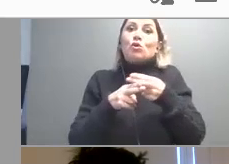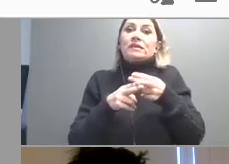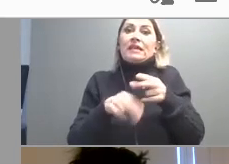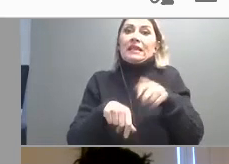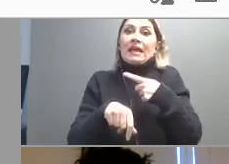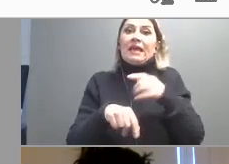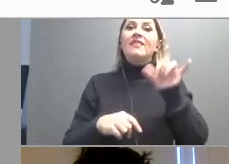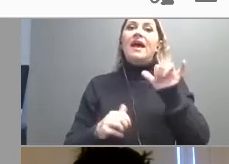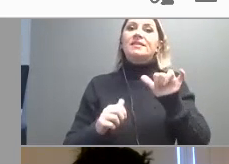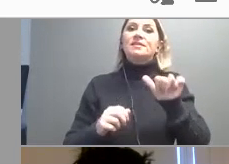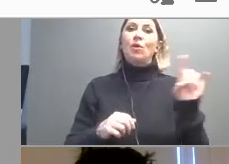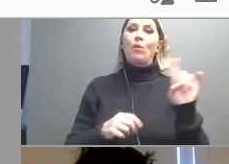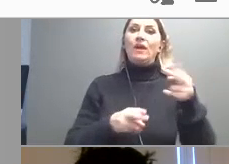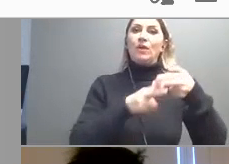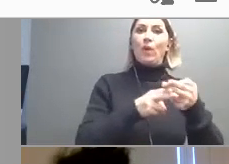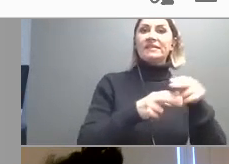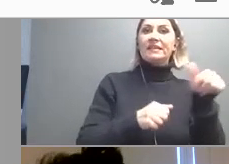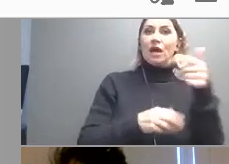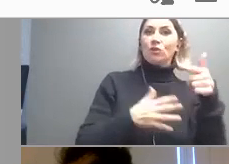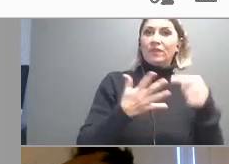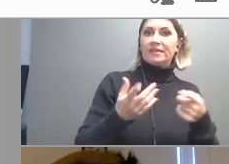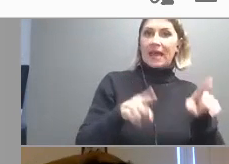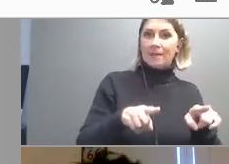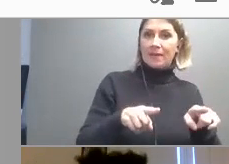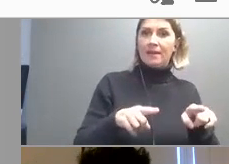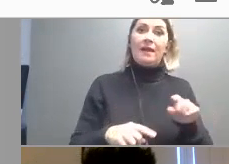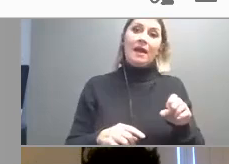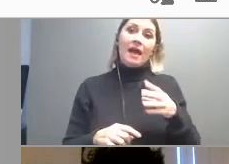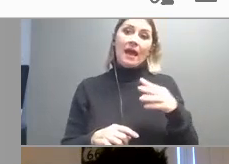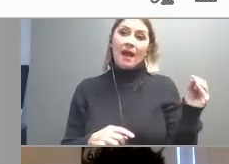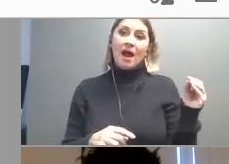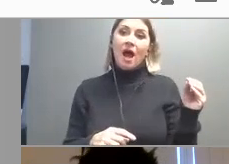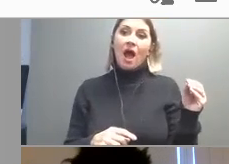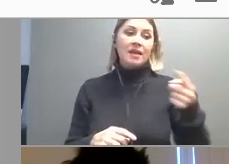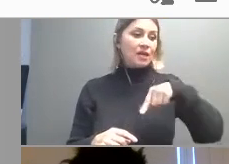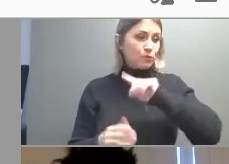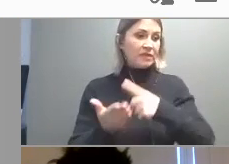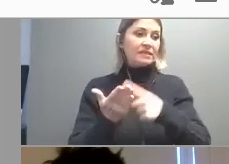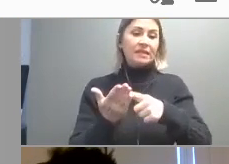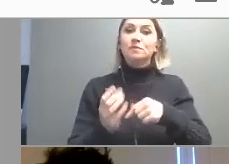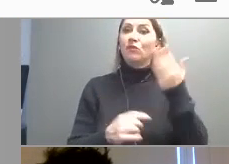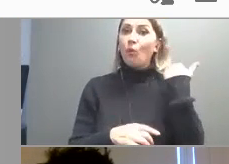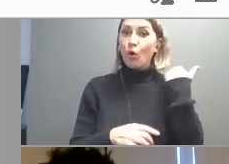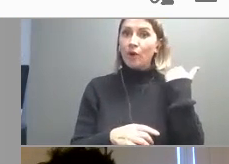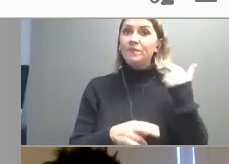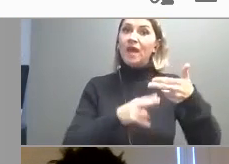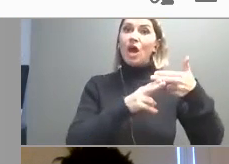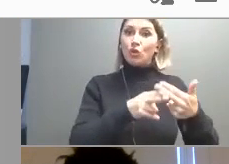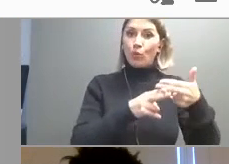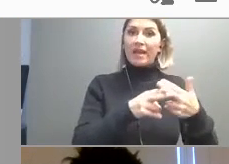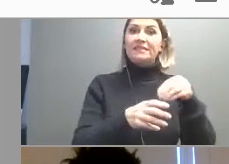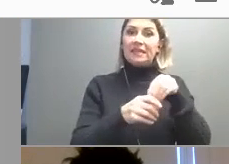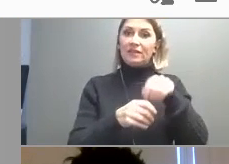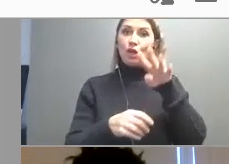where these weights and other things come from. And essentially, as we discussed earlier, weights in graphs